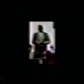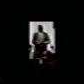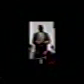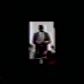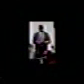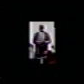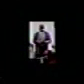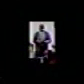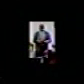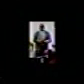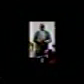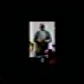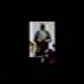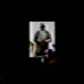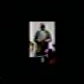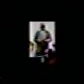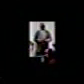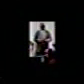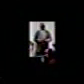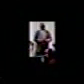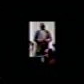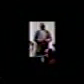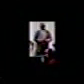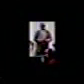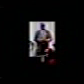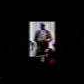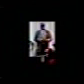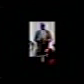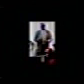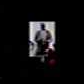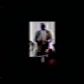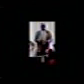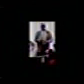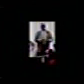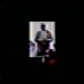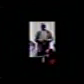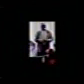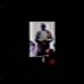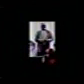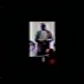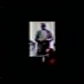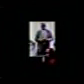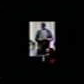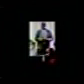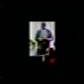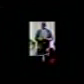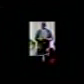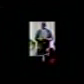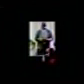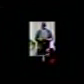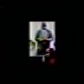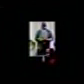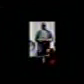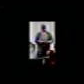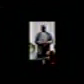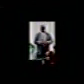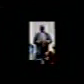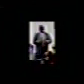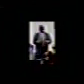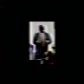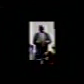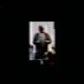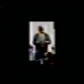I'm coming back to that. I'm looking at Genesis chapter 3. Genesis chapter 3. I'm still coming back to Romans chapter 16.